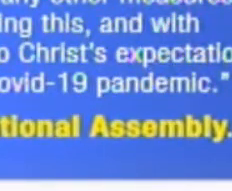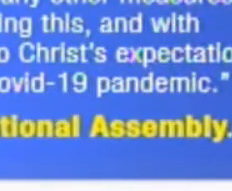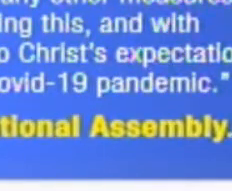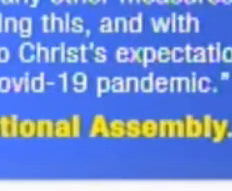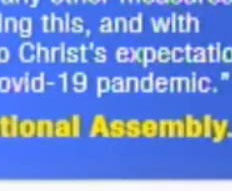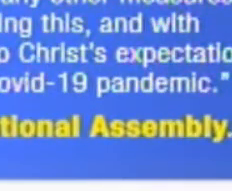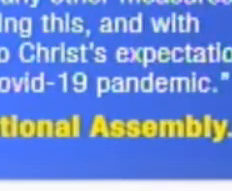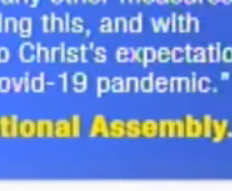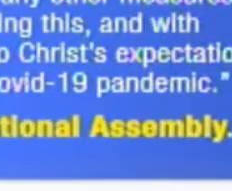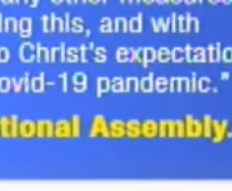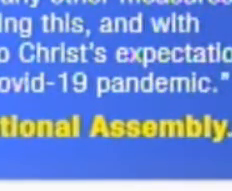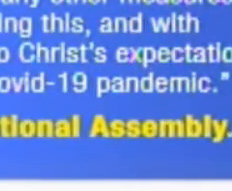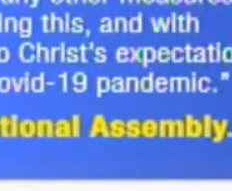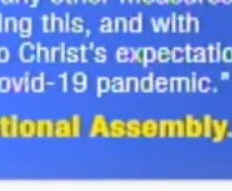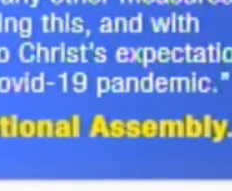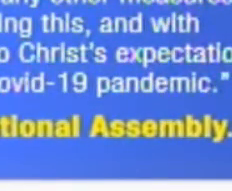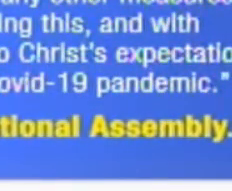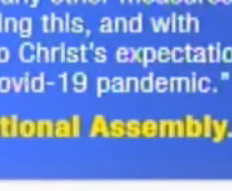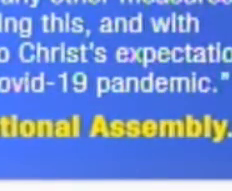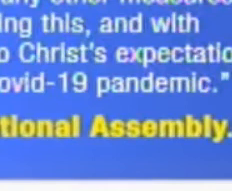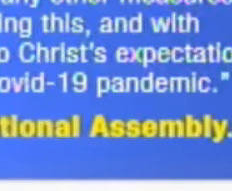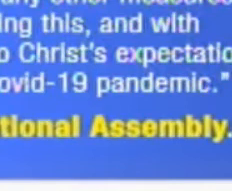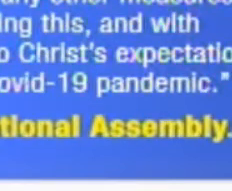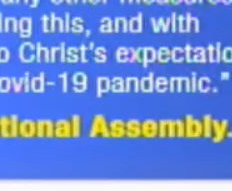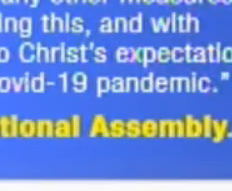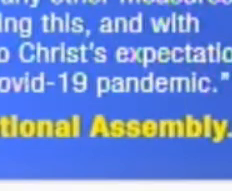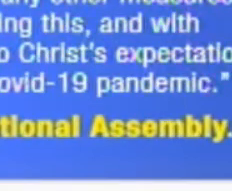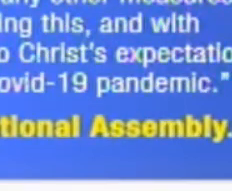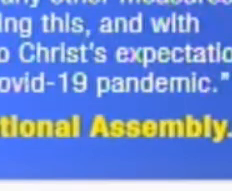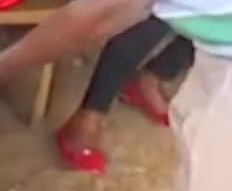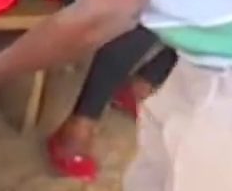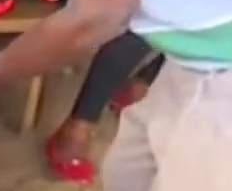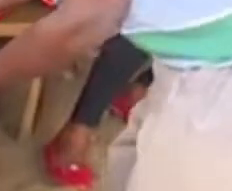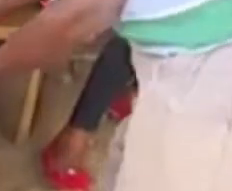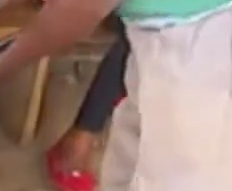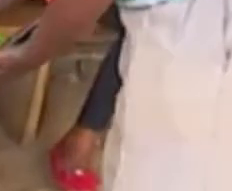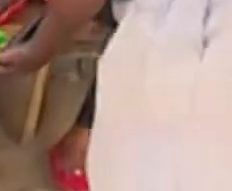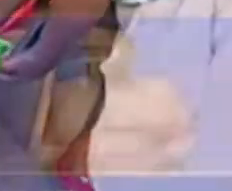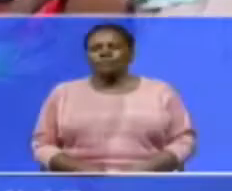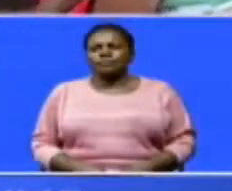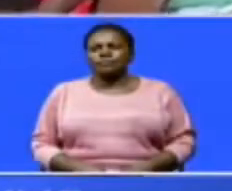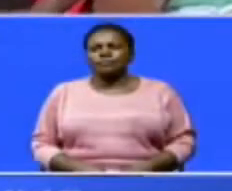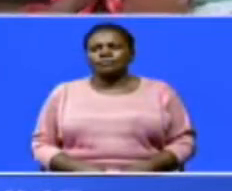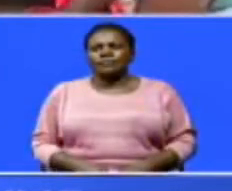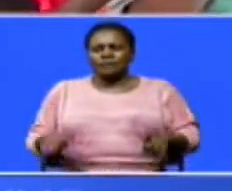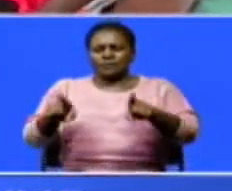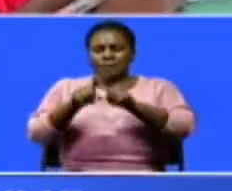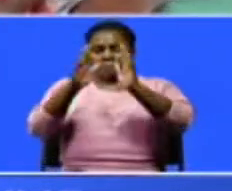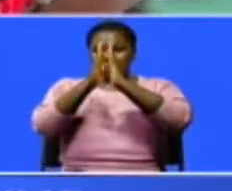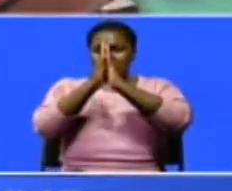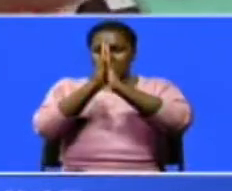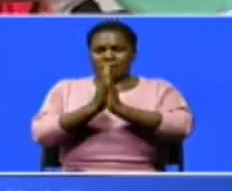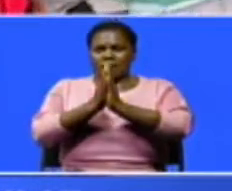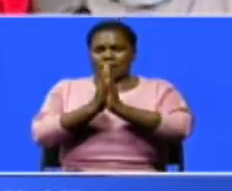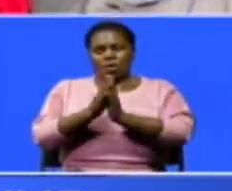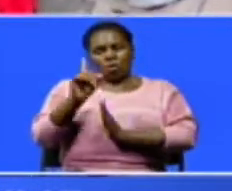the Ministry of Health directive on social distancing and personal hygiene, adding that this, alongside prayer, is